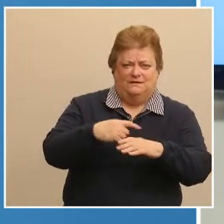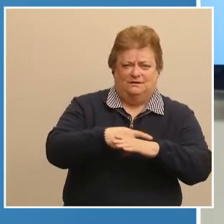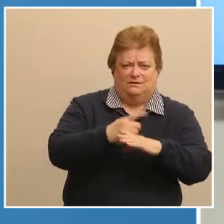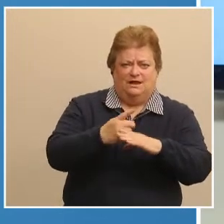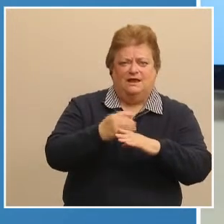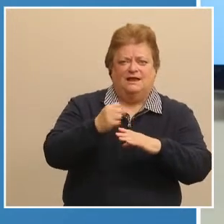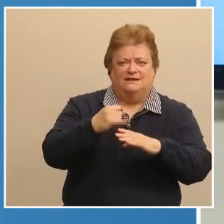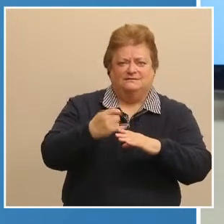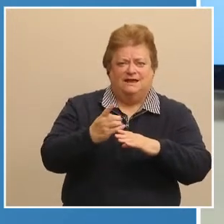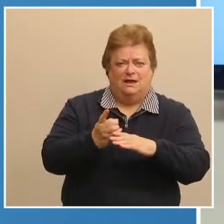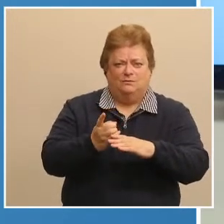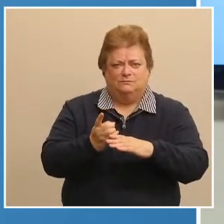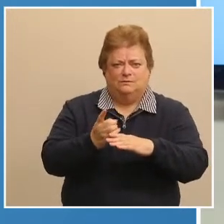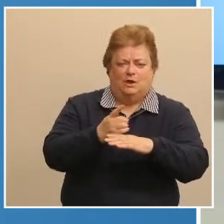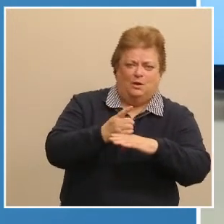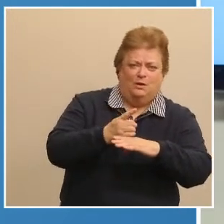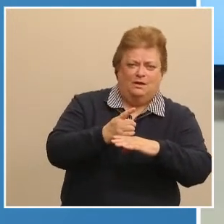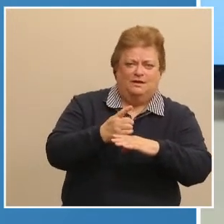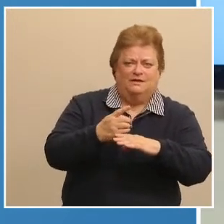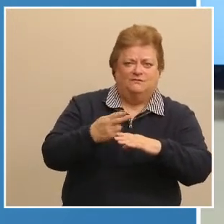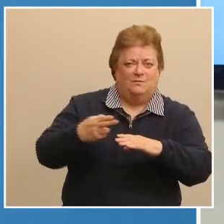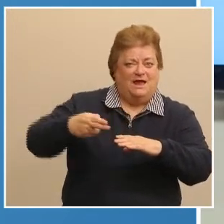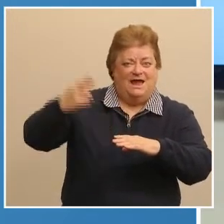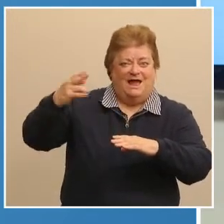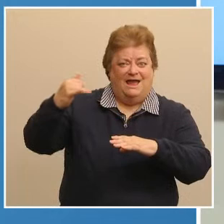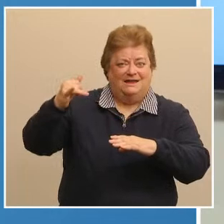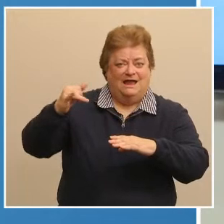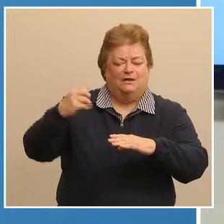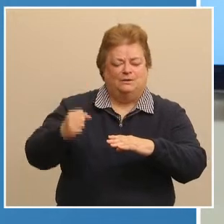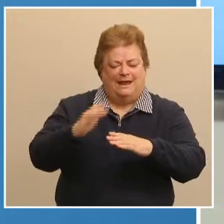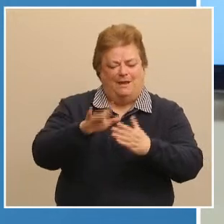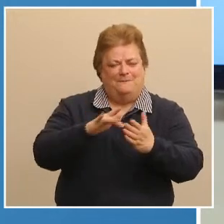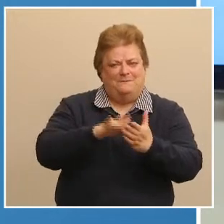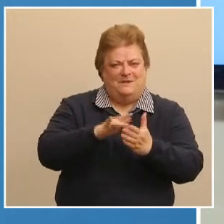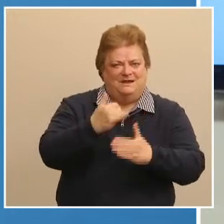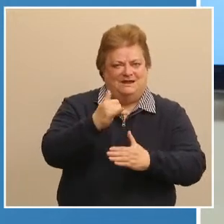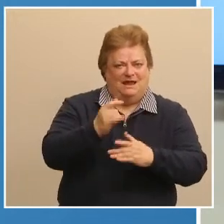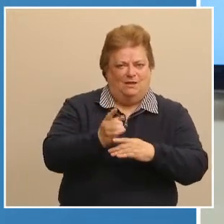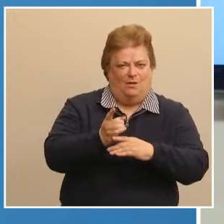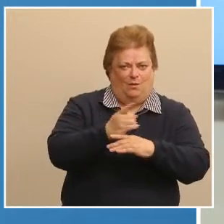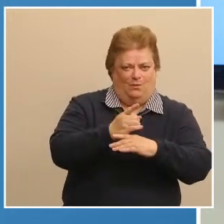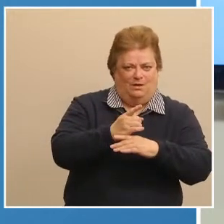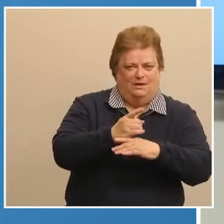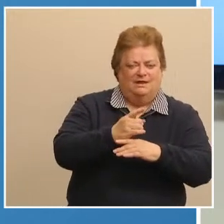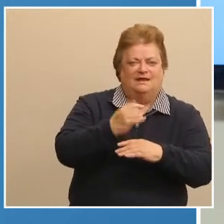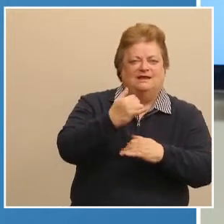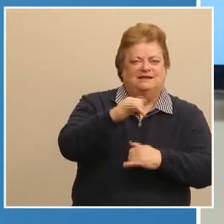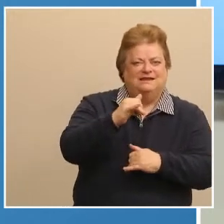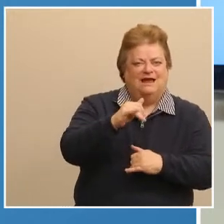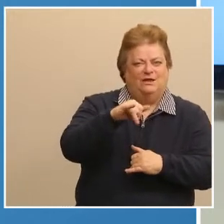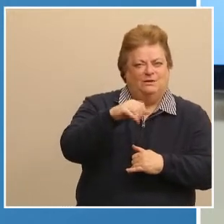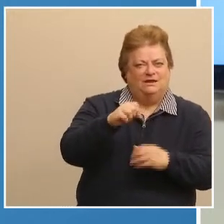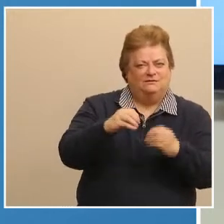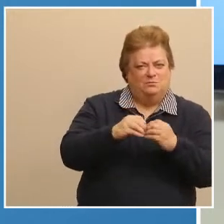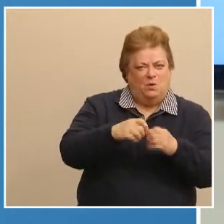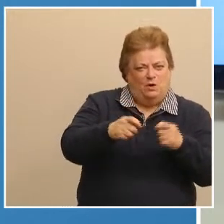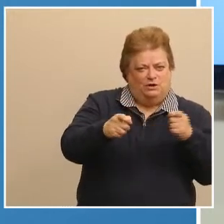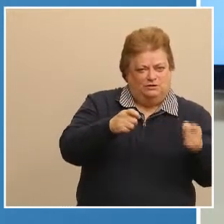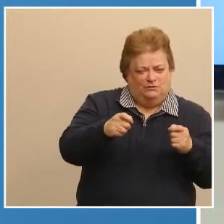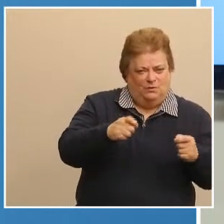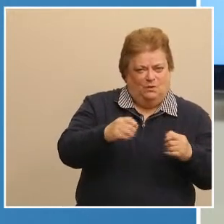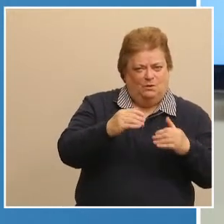dial moving down one more step from elevated yellow to mid-yellow. Yellow signifies a more controlled level